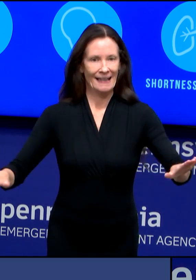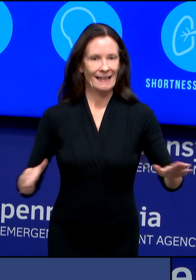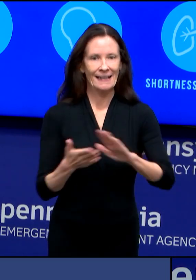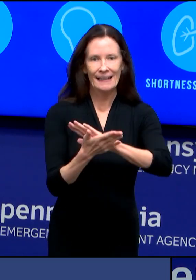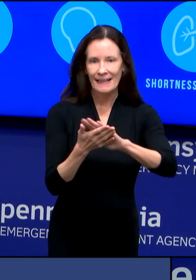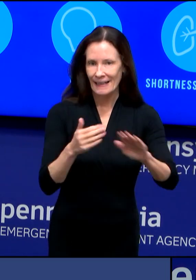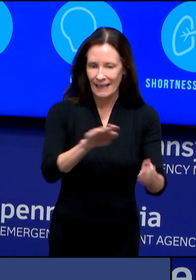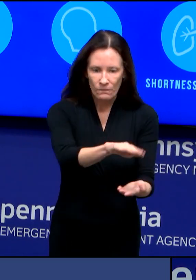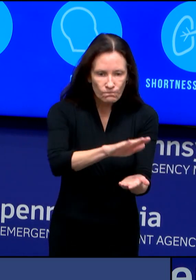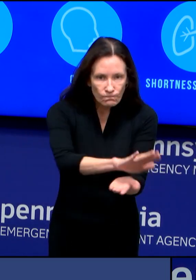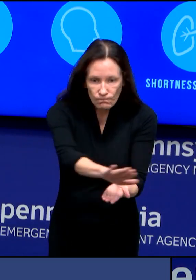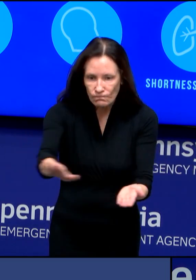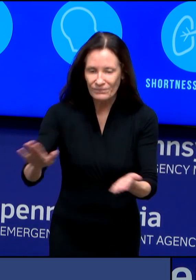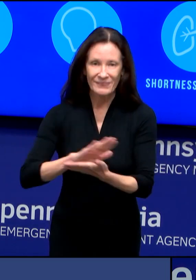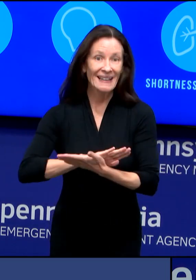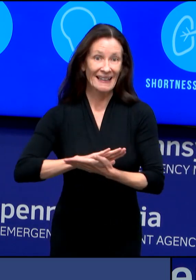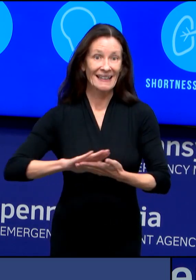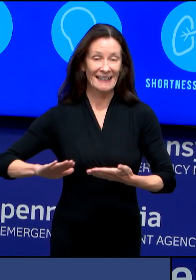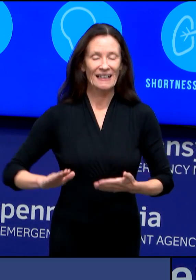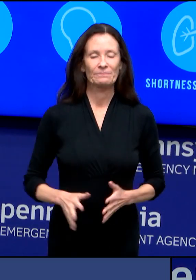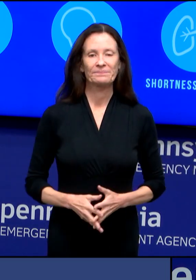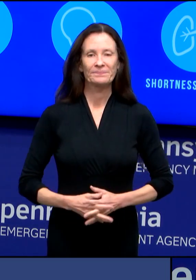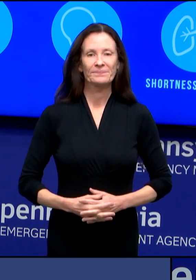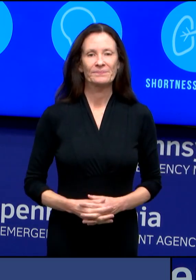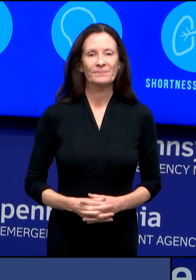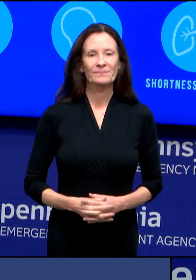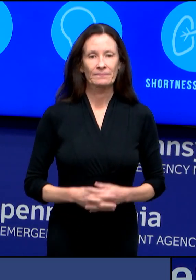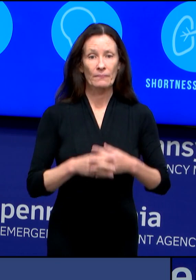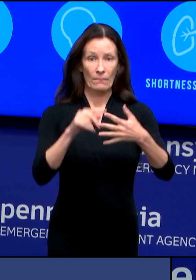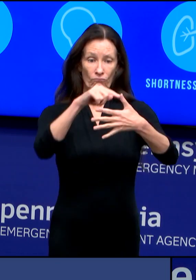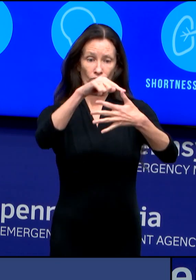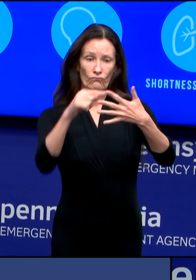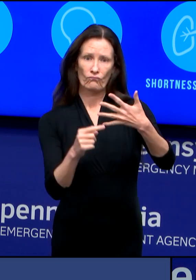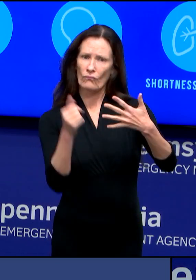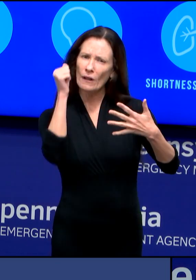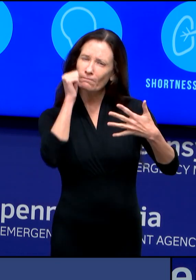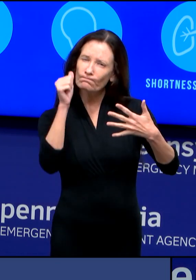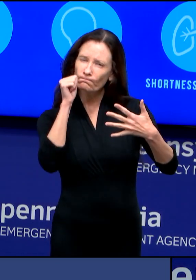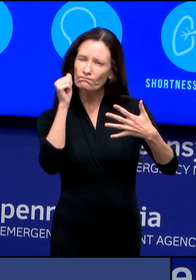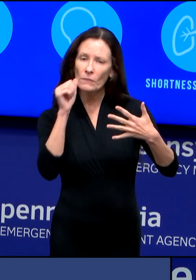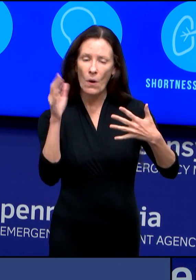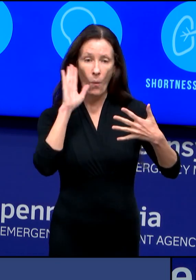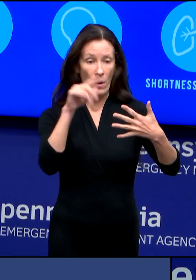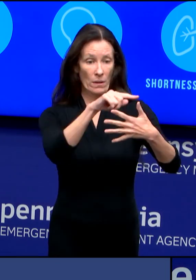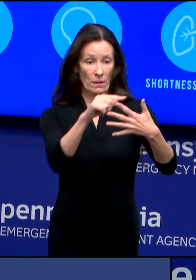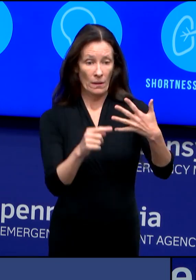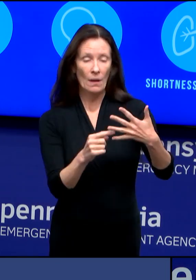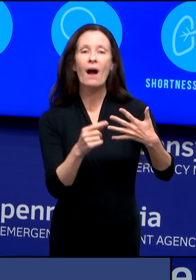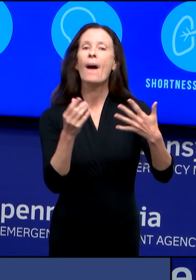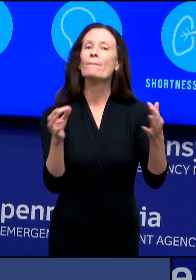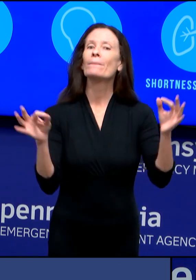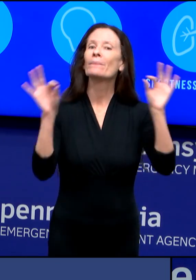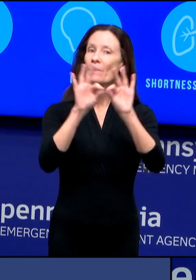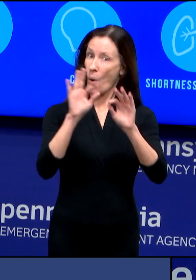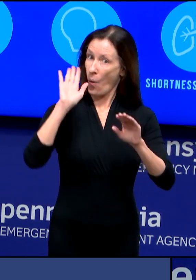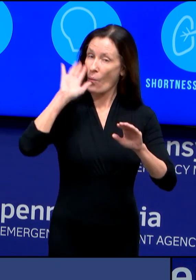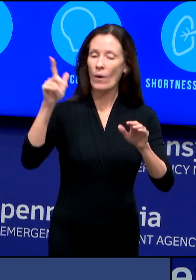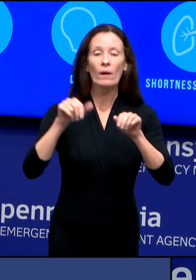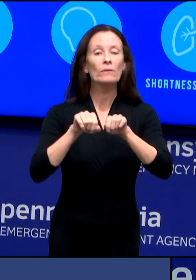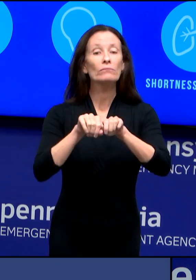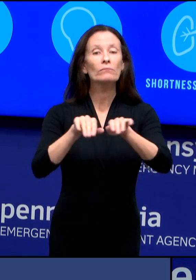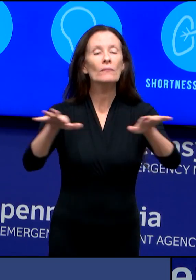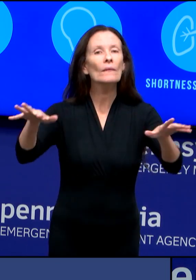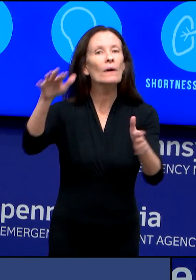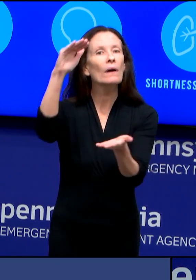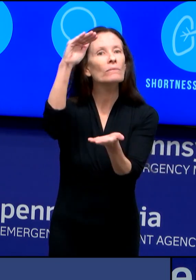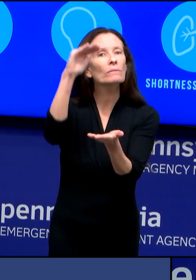prevention measures can help slow the spread of the virus COVID-19. If you have questions